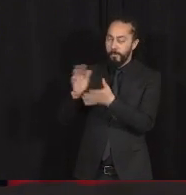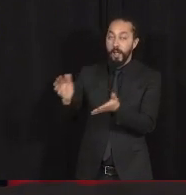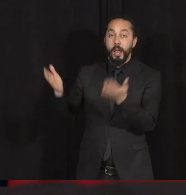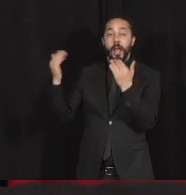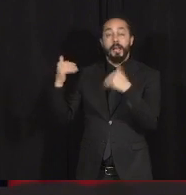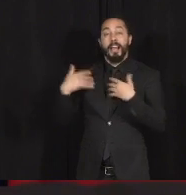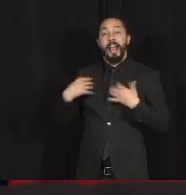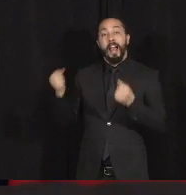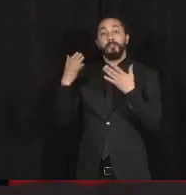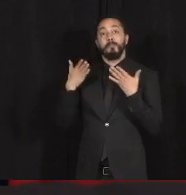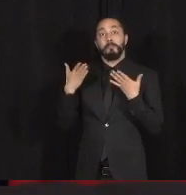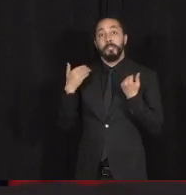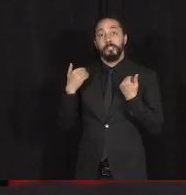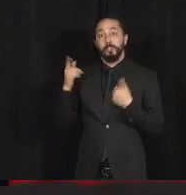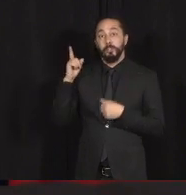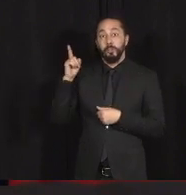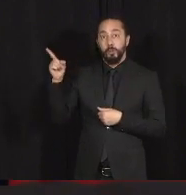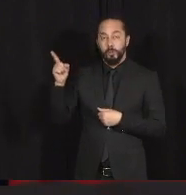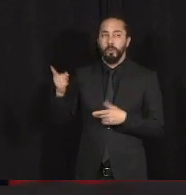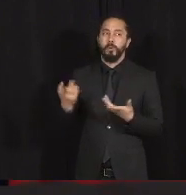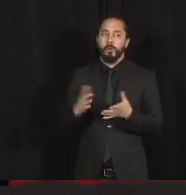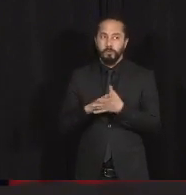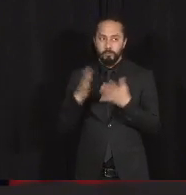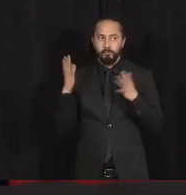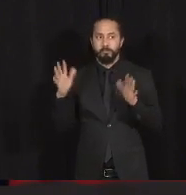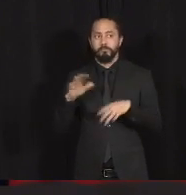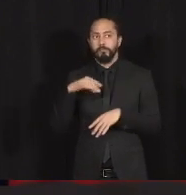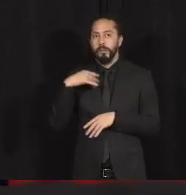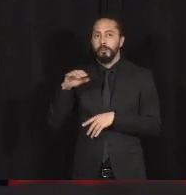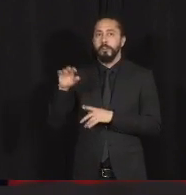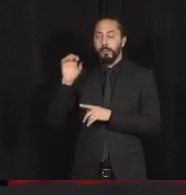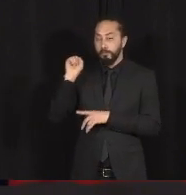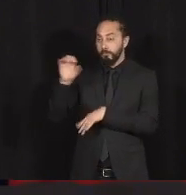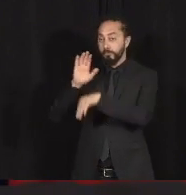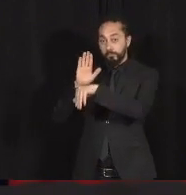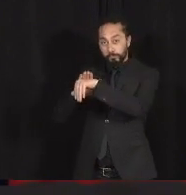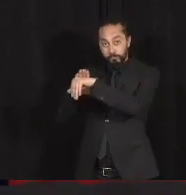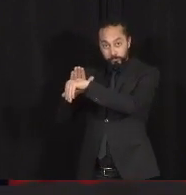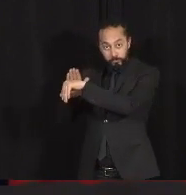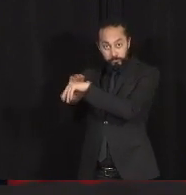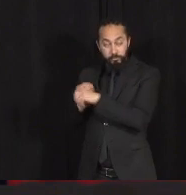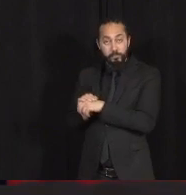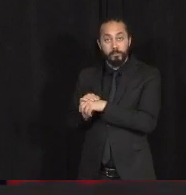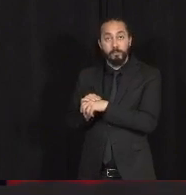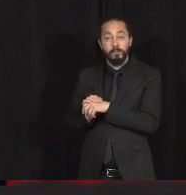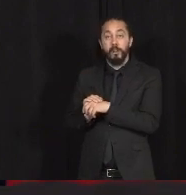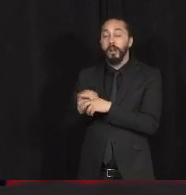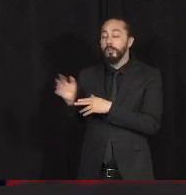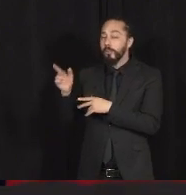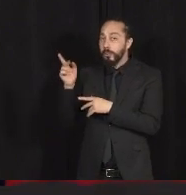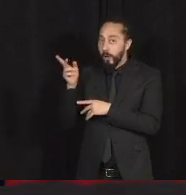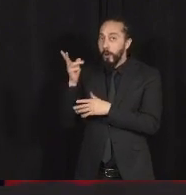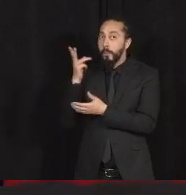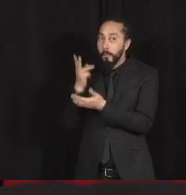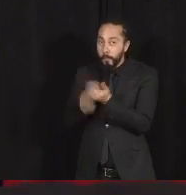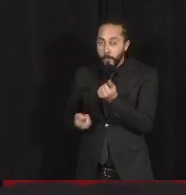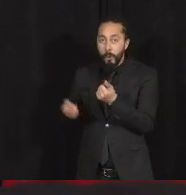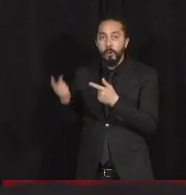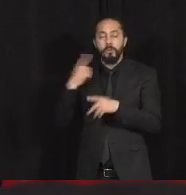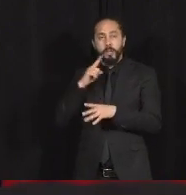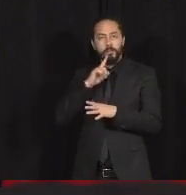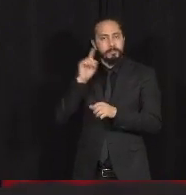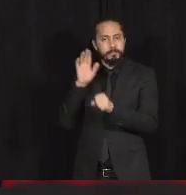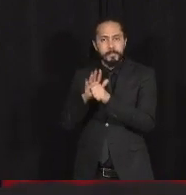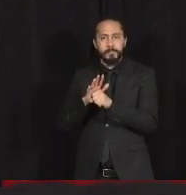respectfully, they were very thoughtful, they are utterly committed to getting this right. I